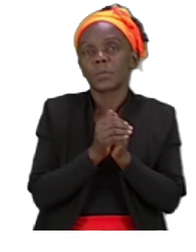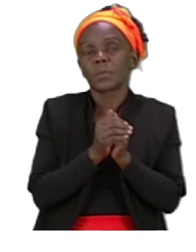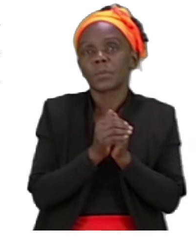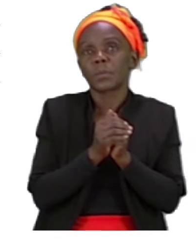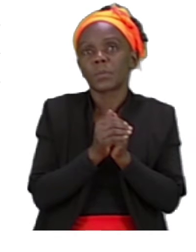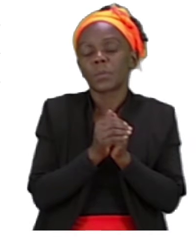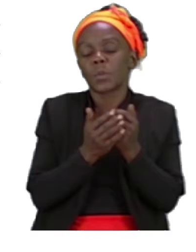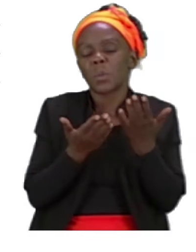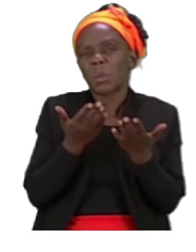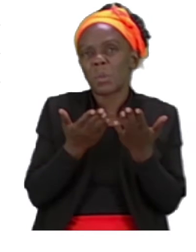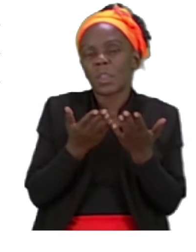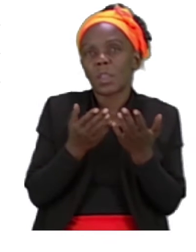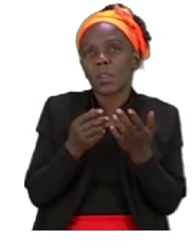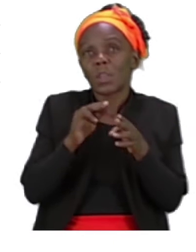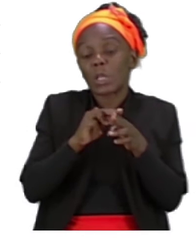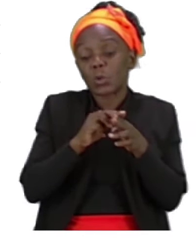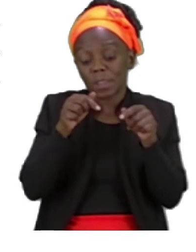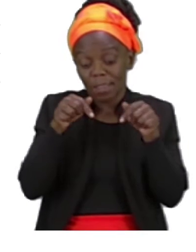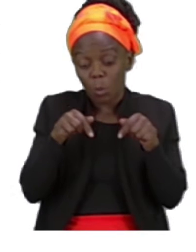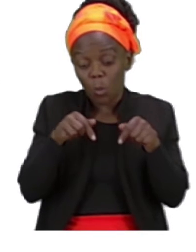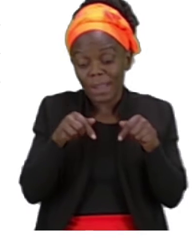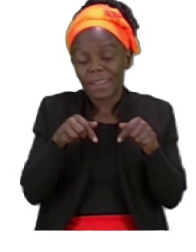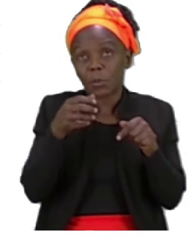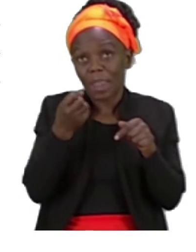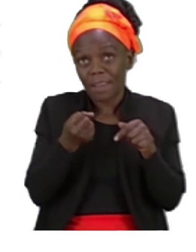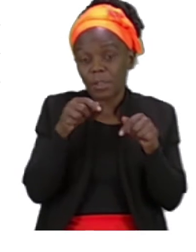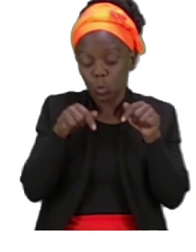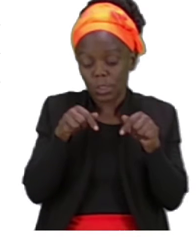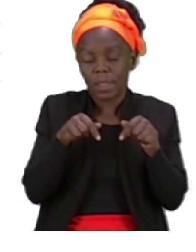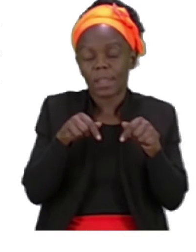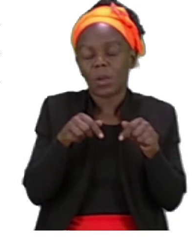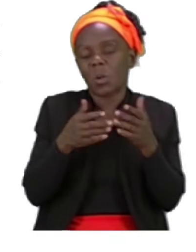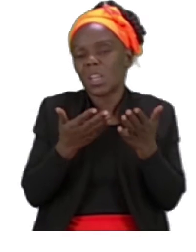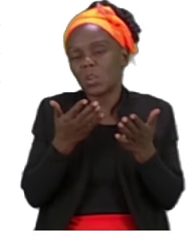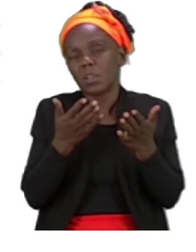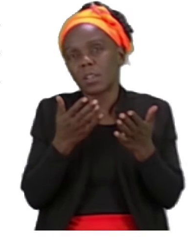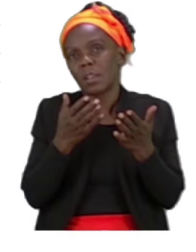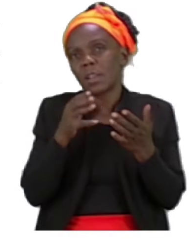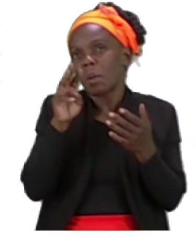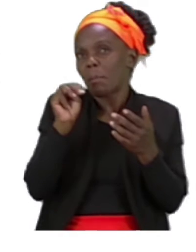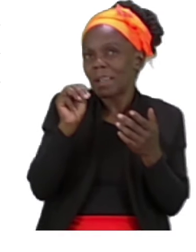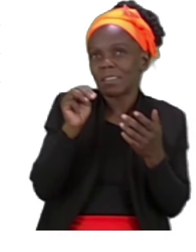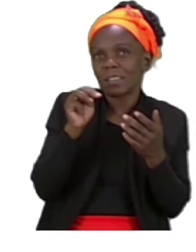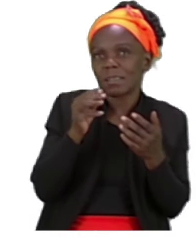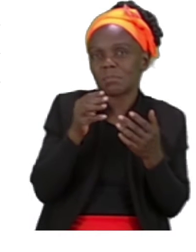exact date for today. If you're still not sure, you can take the calendar for the